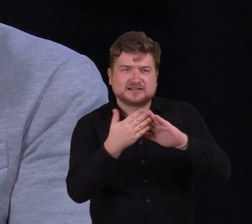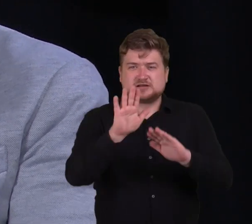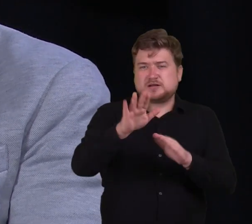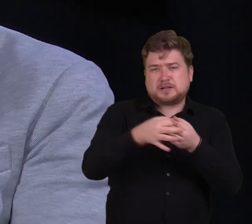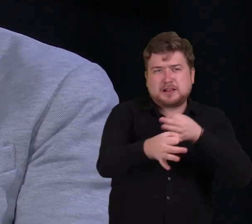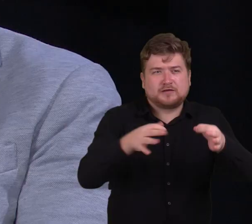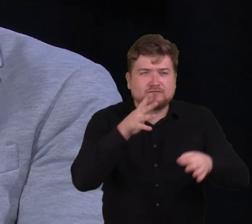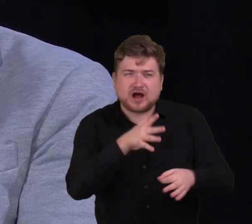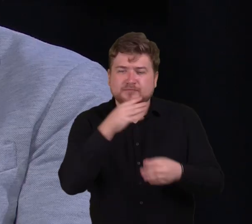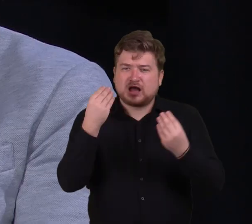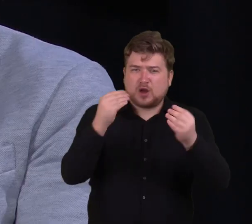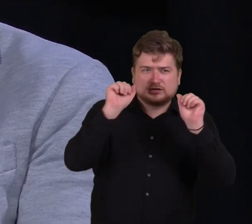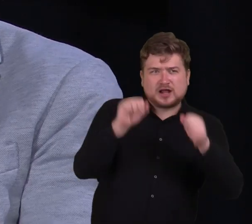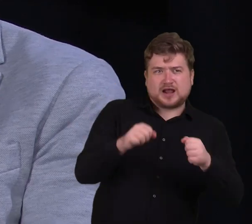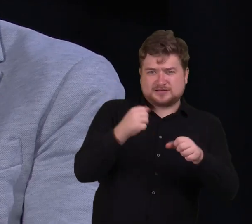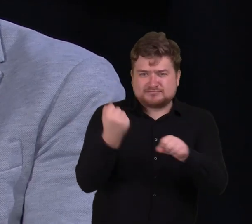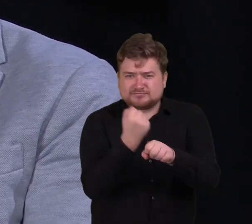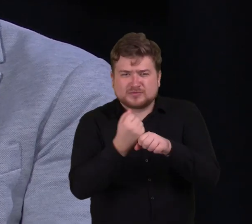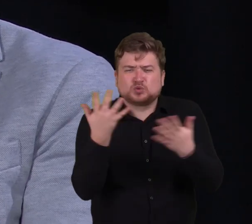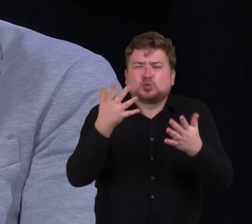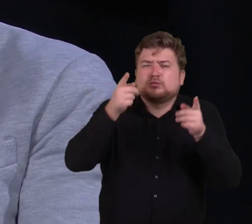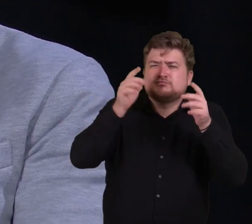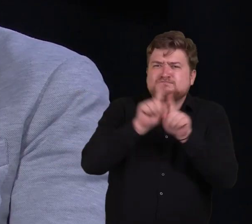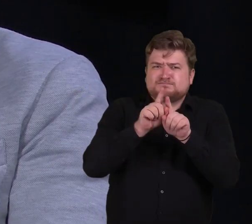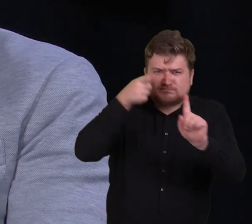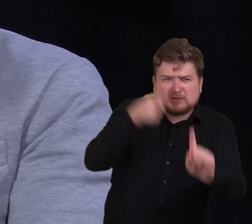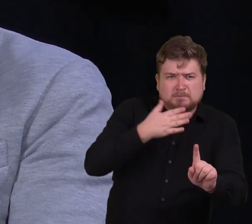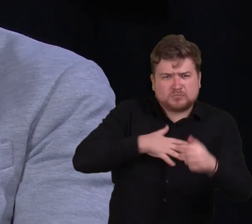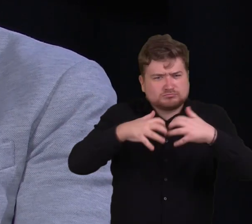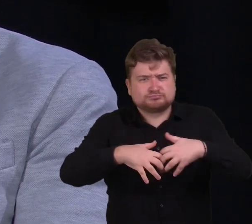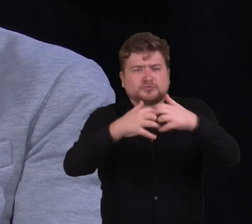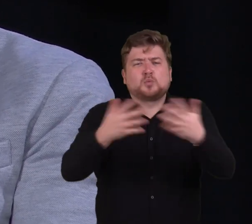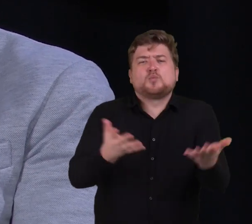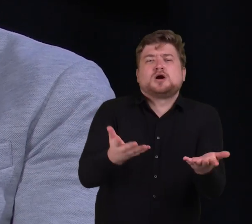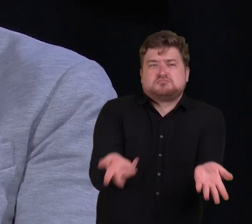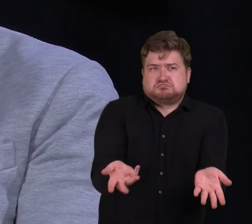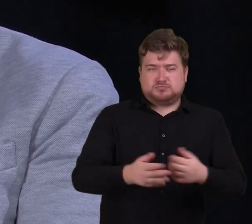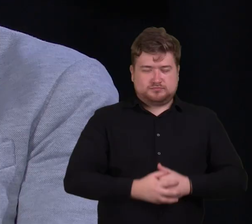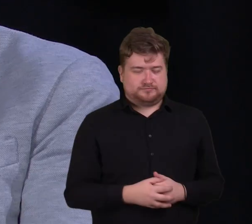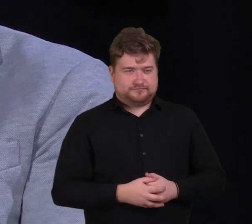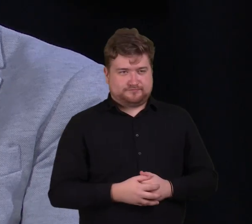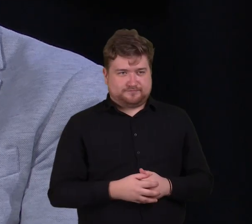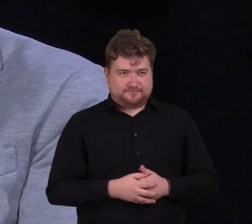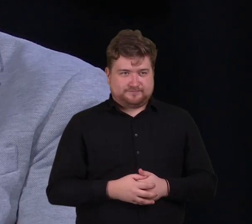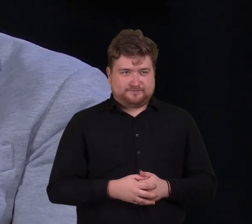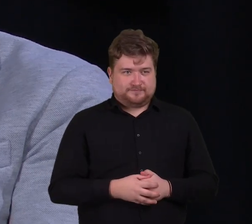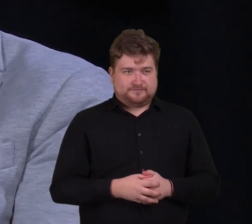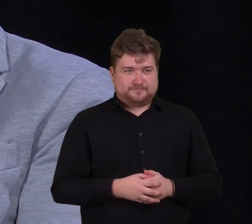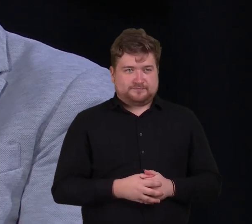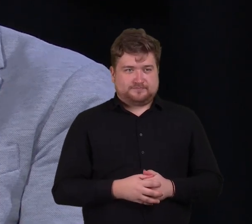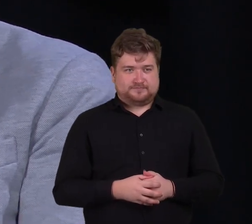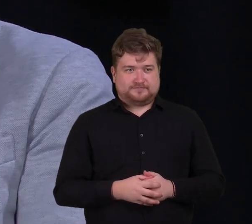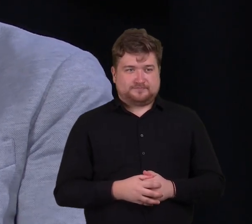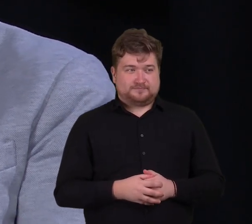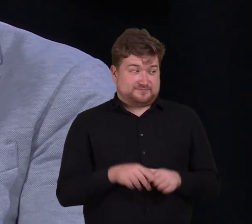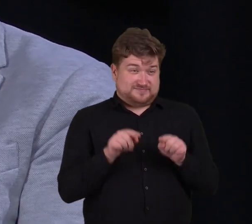that are there and that have been collected and described, for example, in publication from